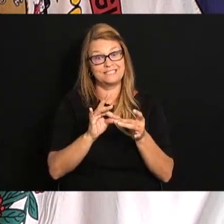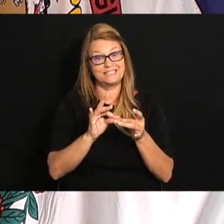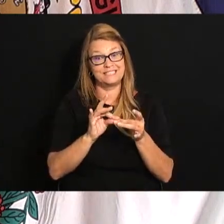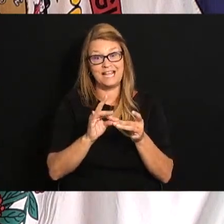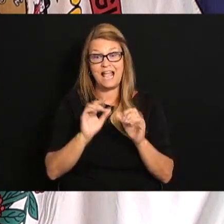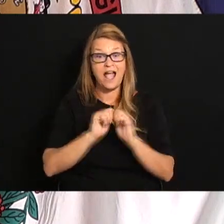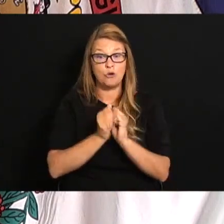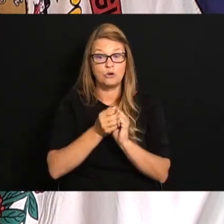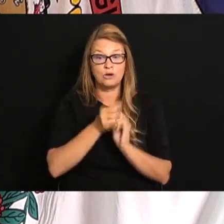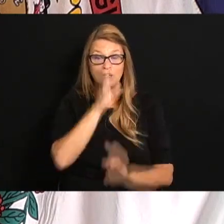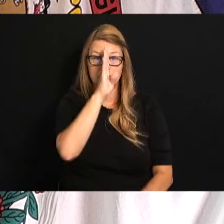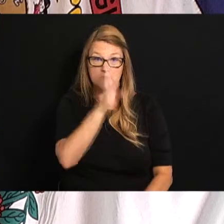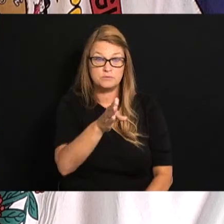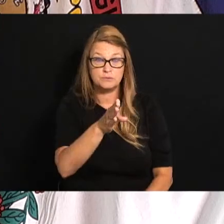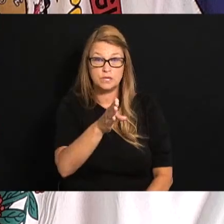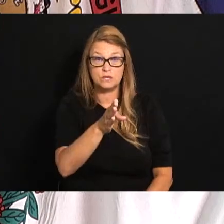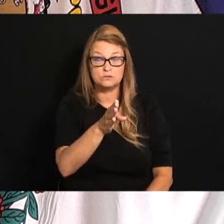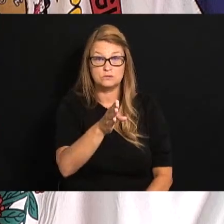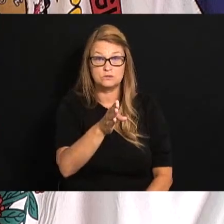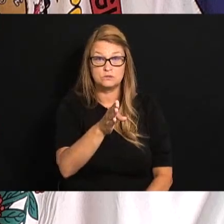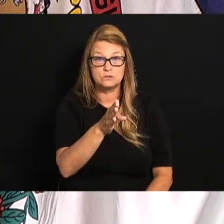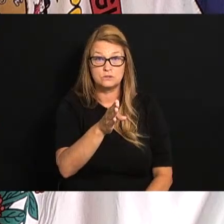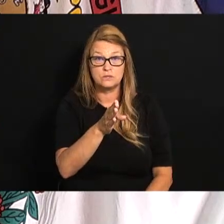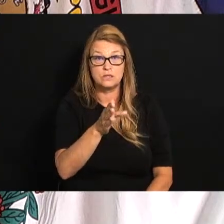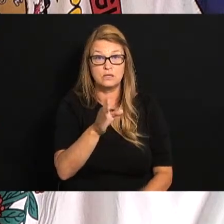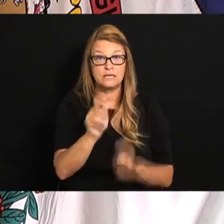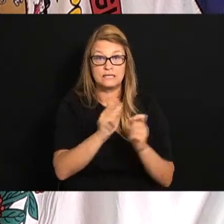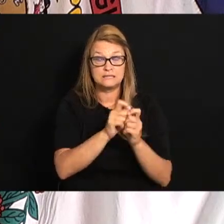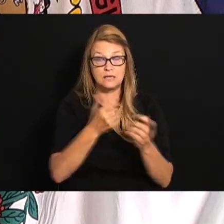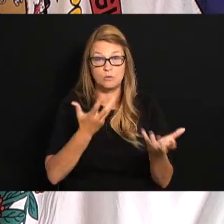more blunt. I don't know how to be more just telling you exactly what I think.